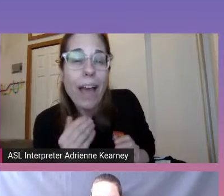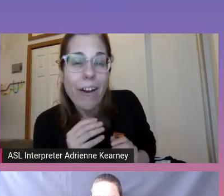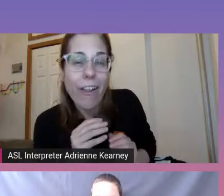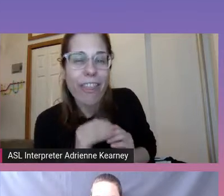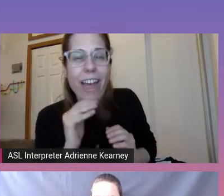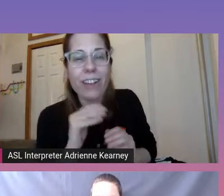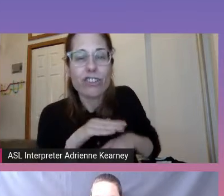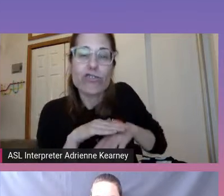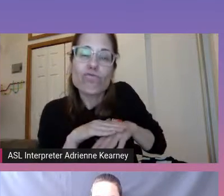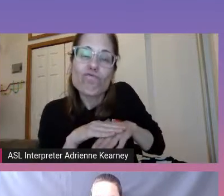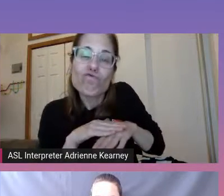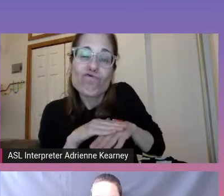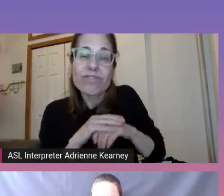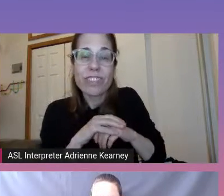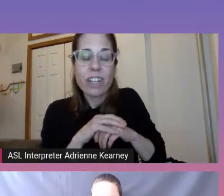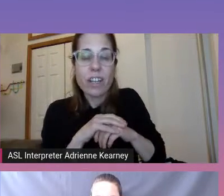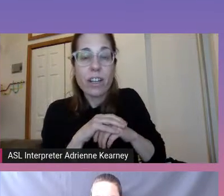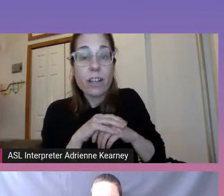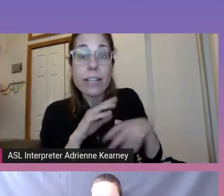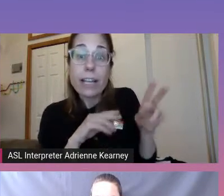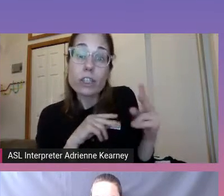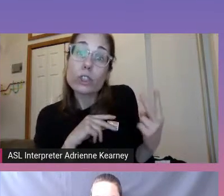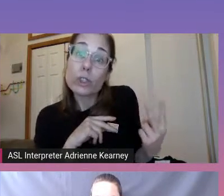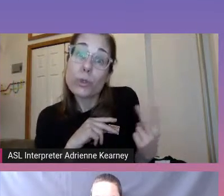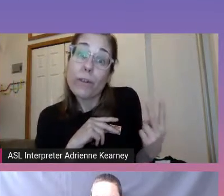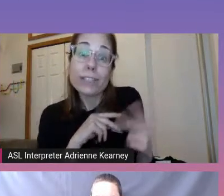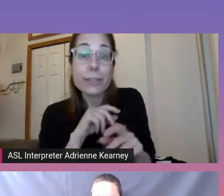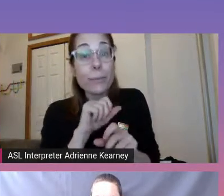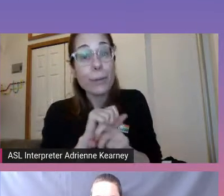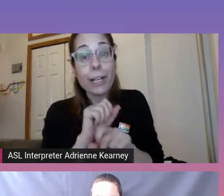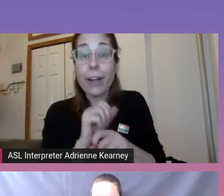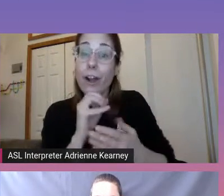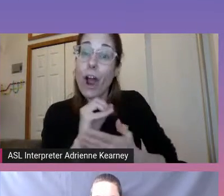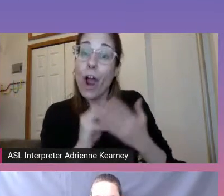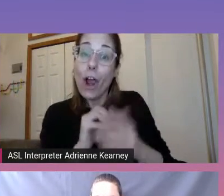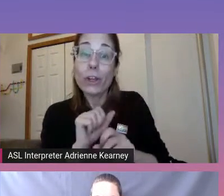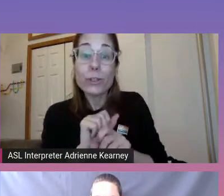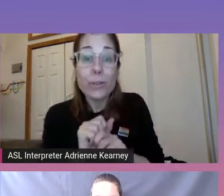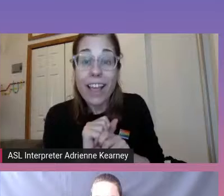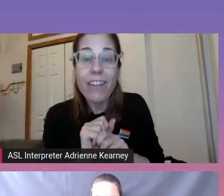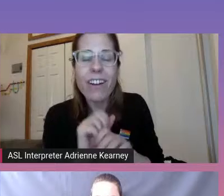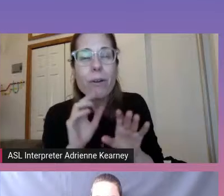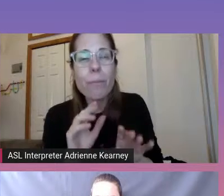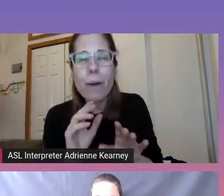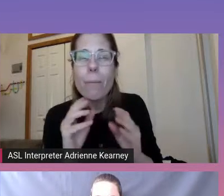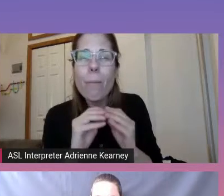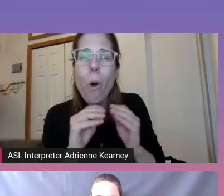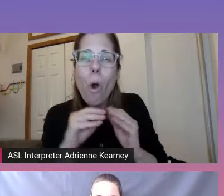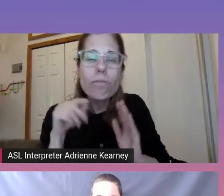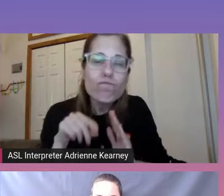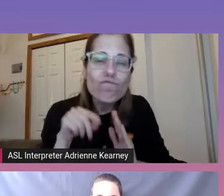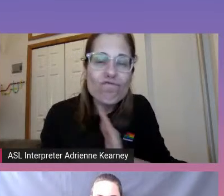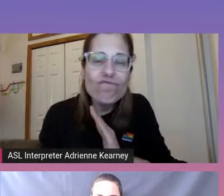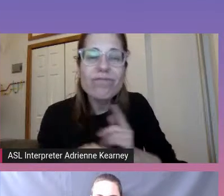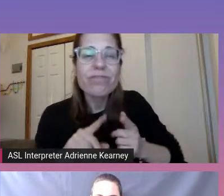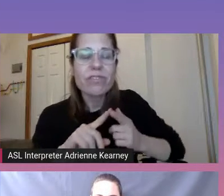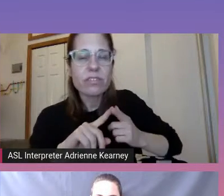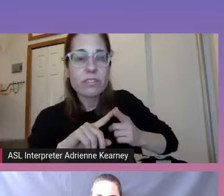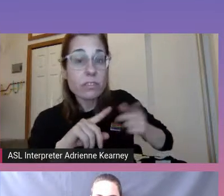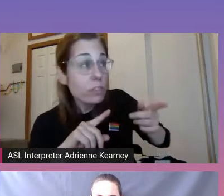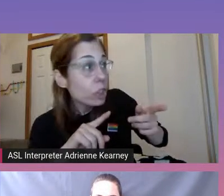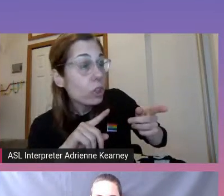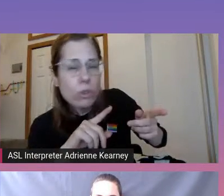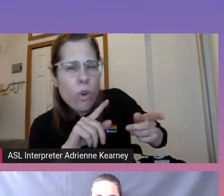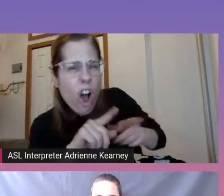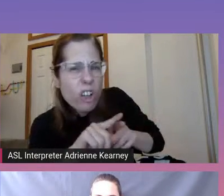art experience together, whatever it is. But like, what else are you as a human like working on, and what things do I know or have access to that I